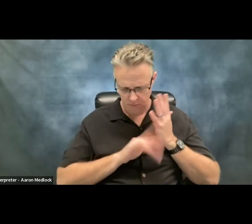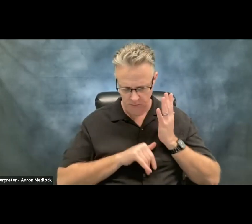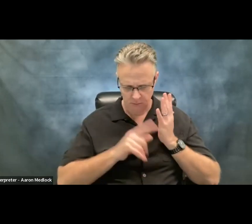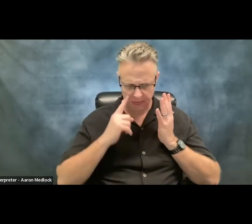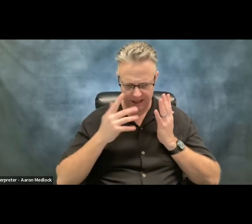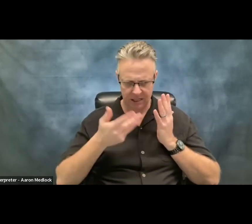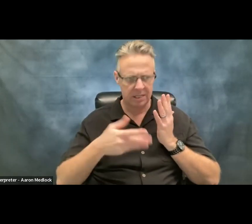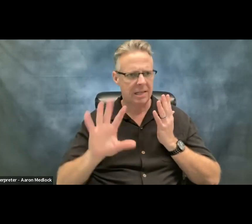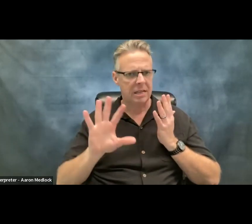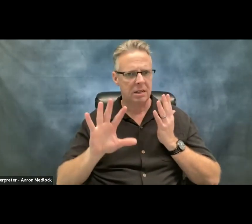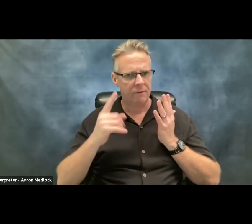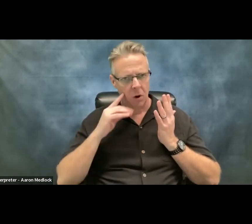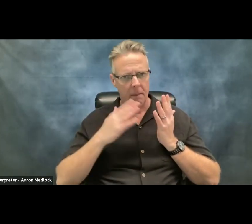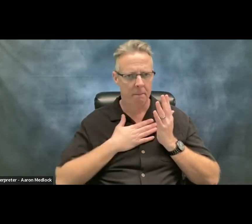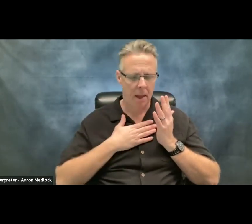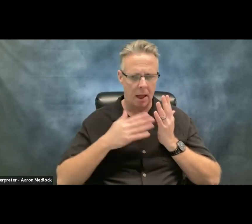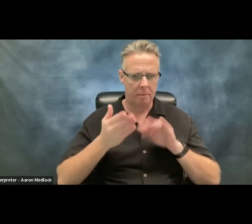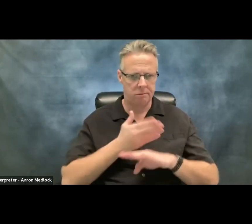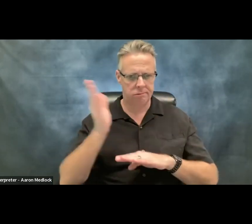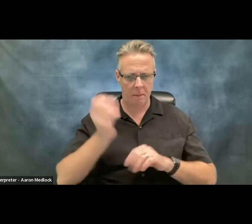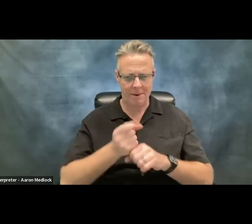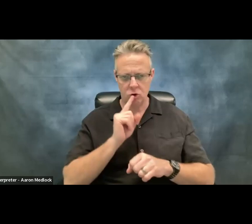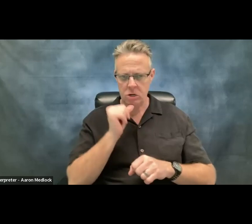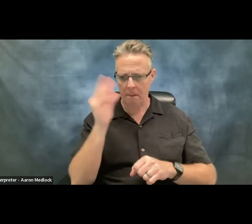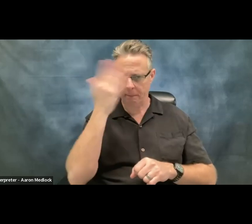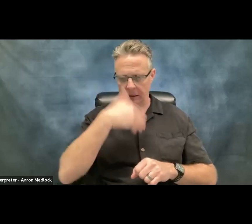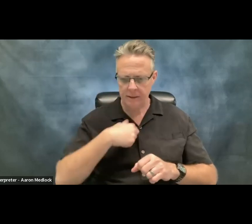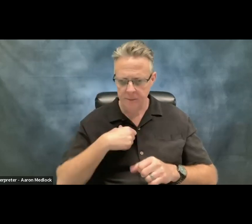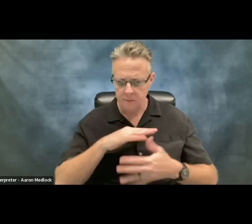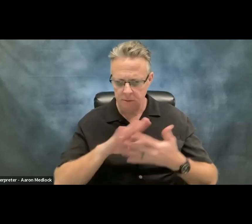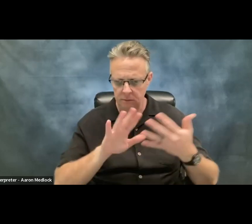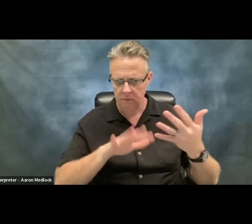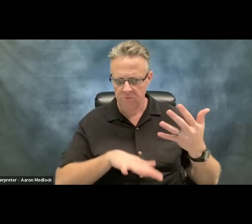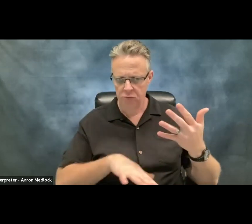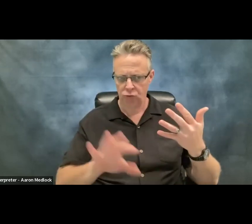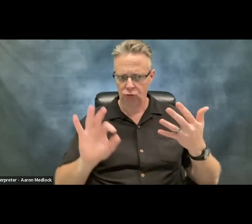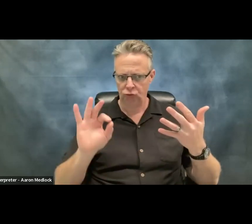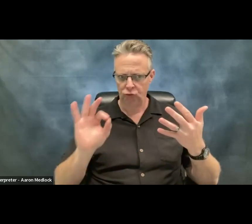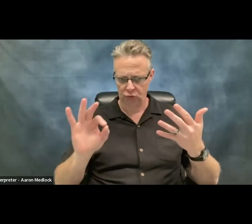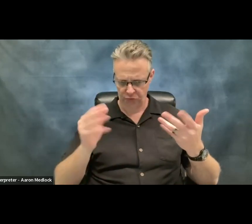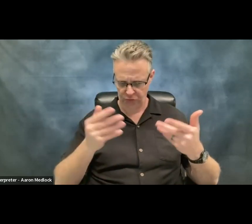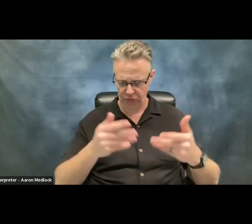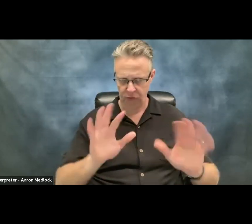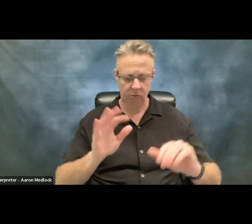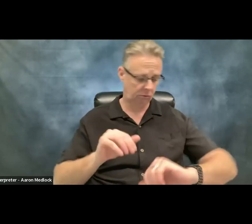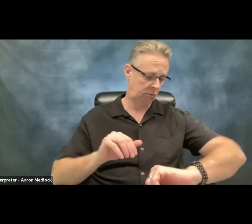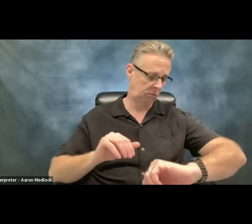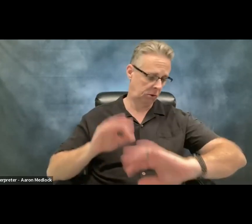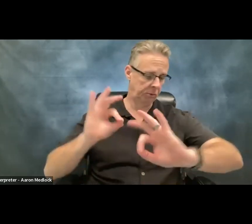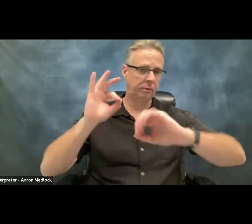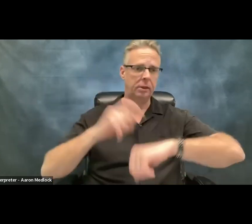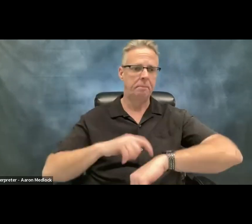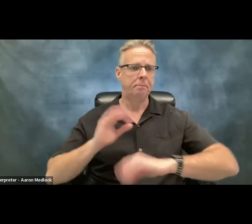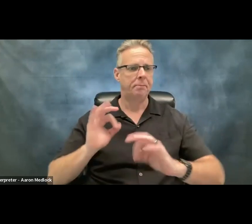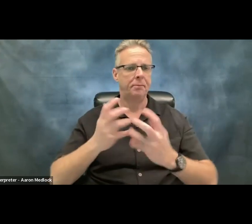preamble. Let me just make sure I haven't missed anything important. No, I think that's it. And we're at time here. So I am